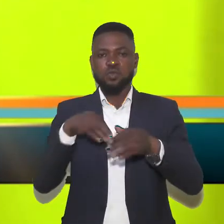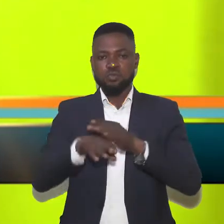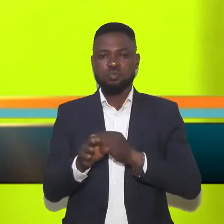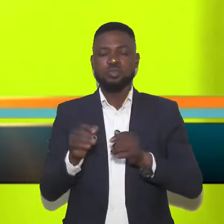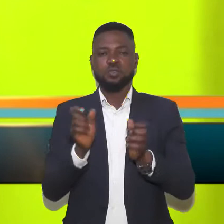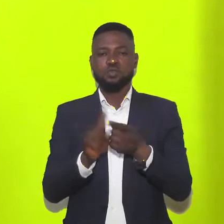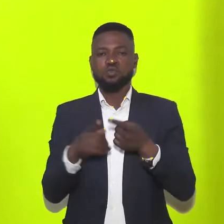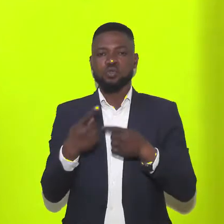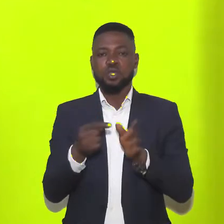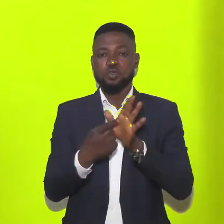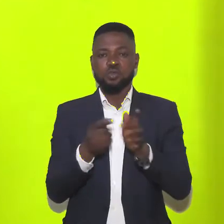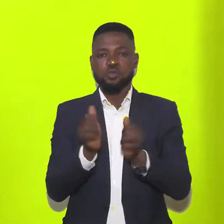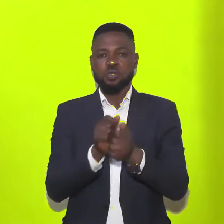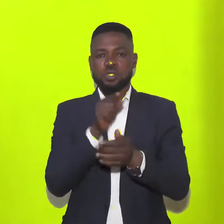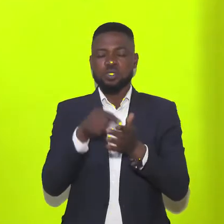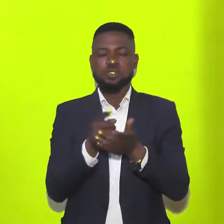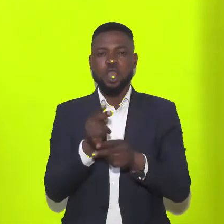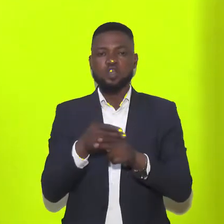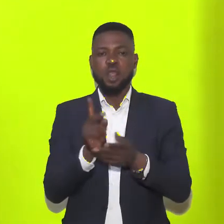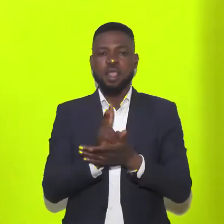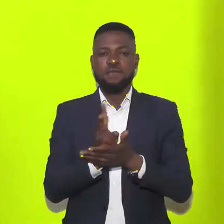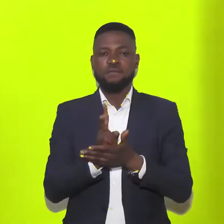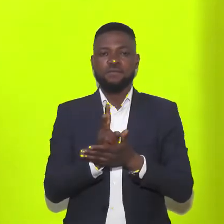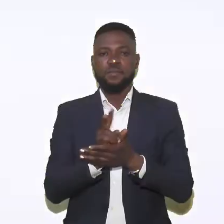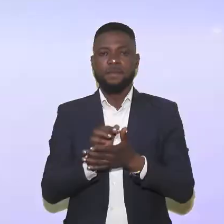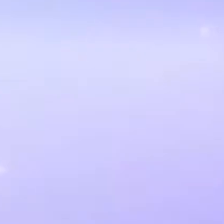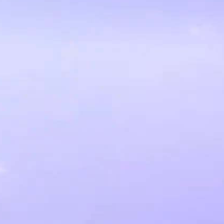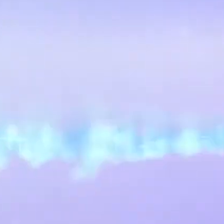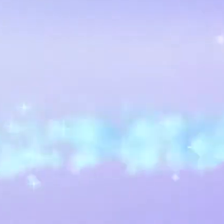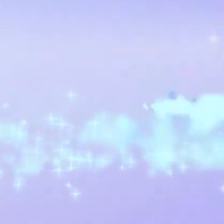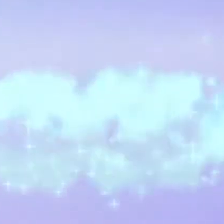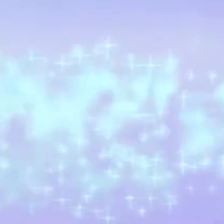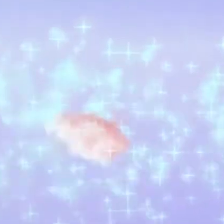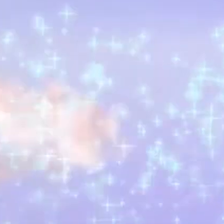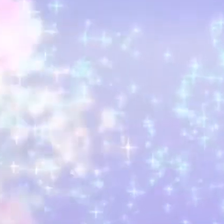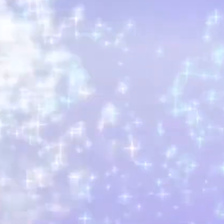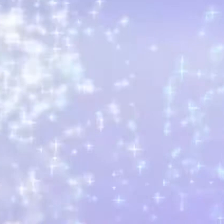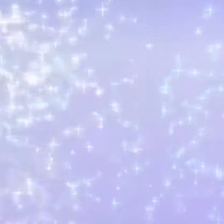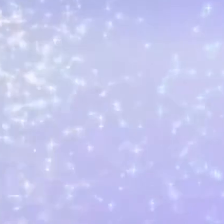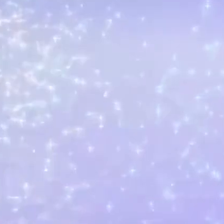we go on into the show with this short video clip.